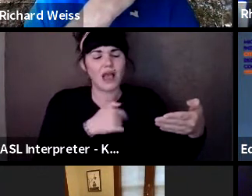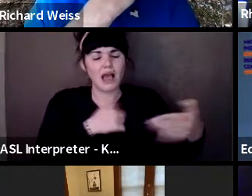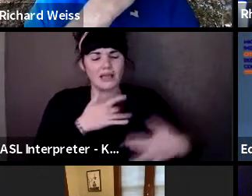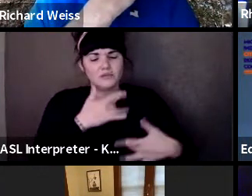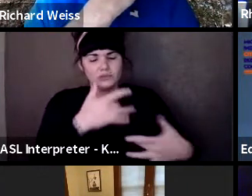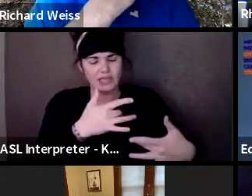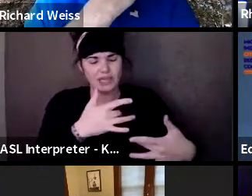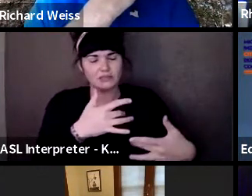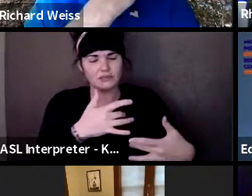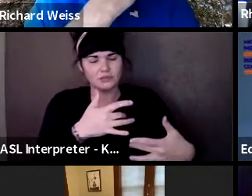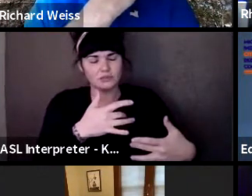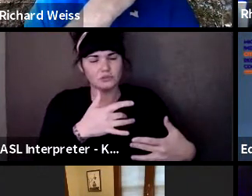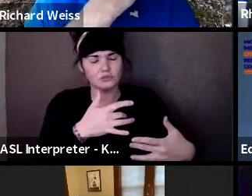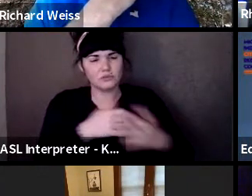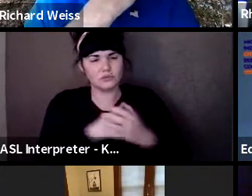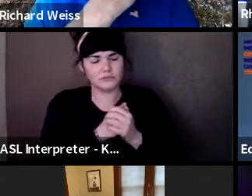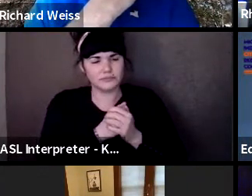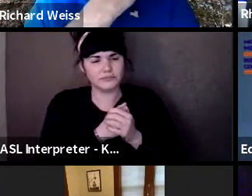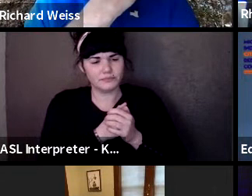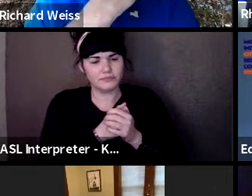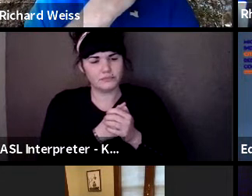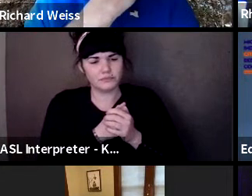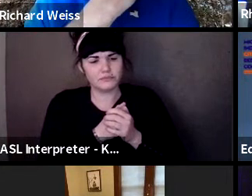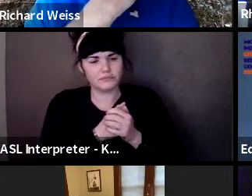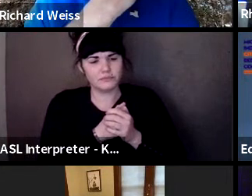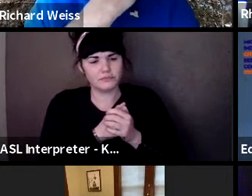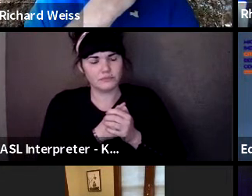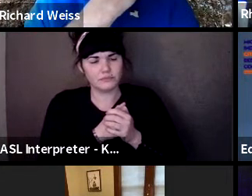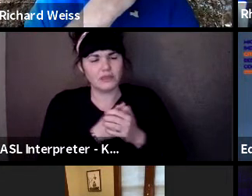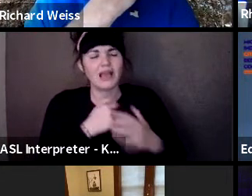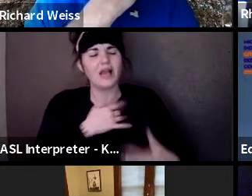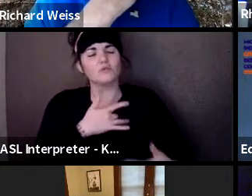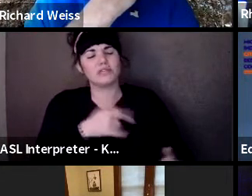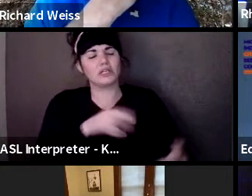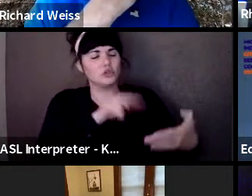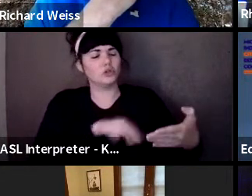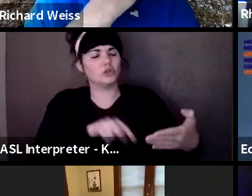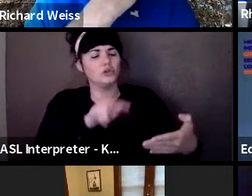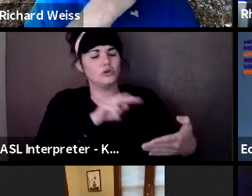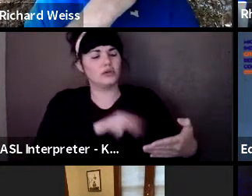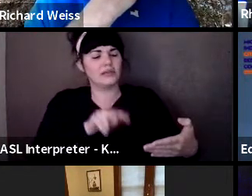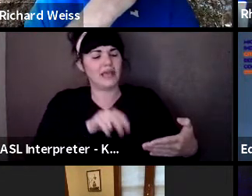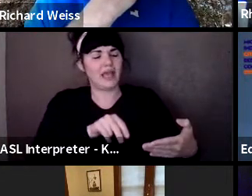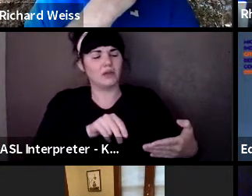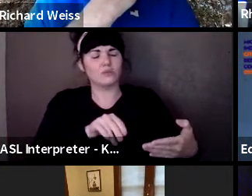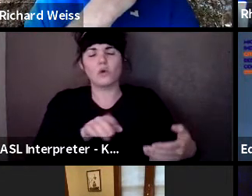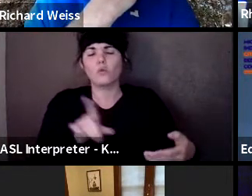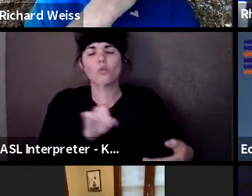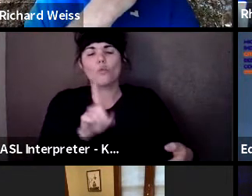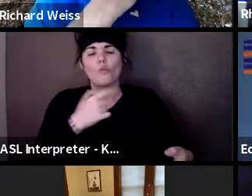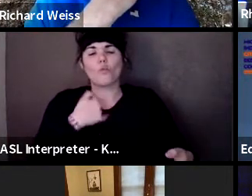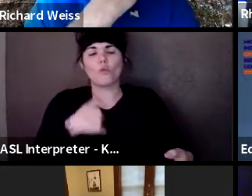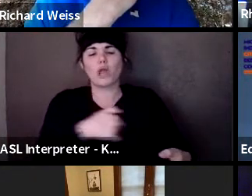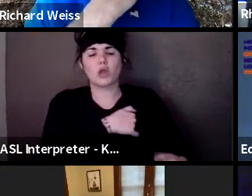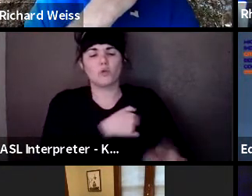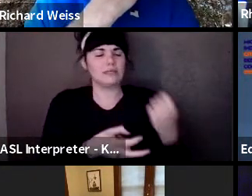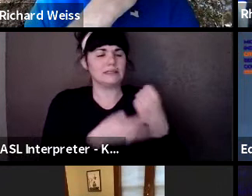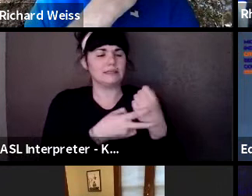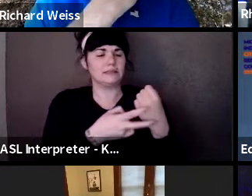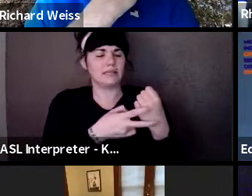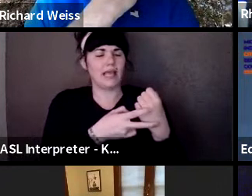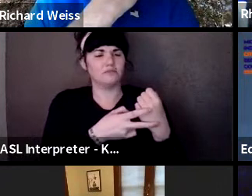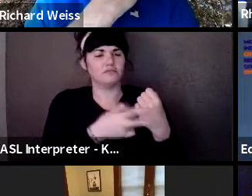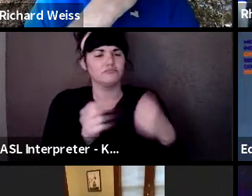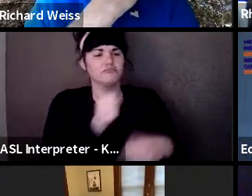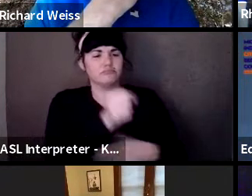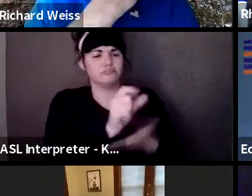where we've projected the biggest dollar amounts, and that would be, we can't touch salaries of people,